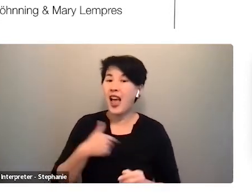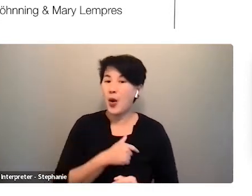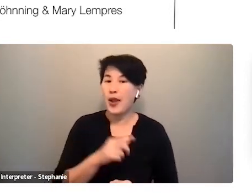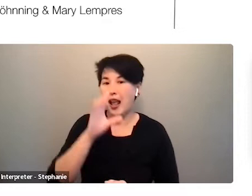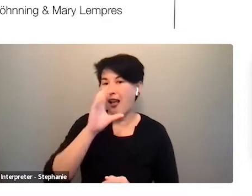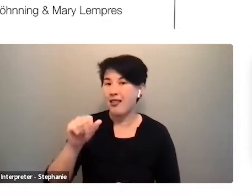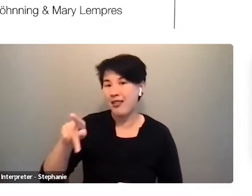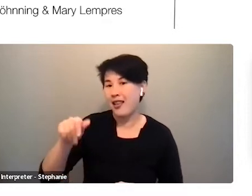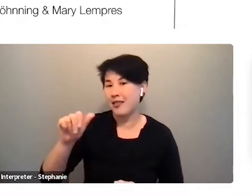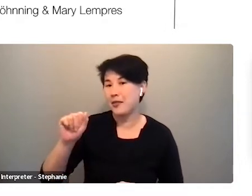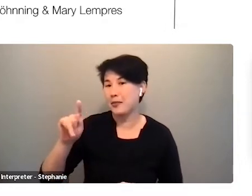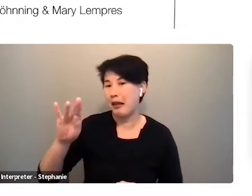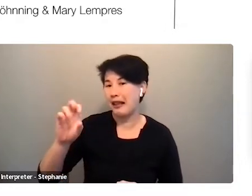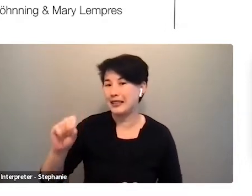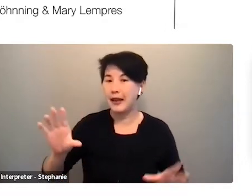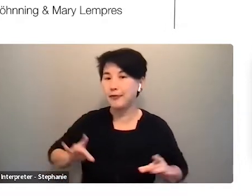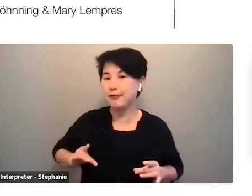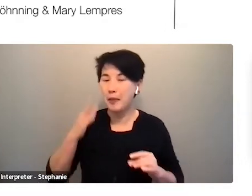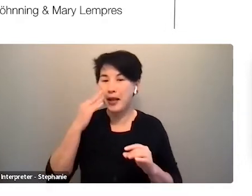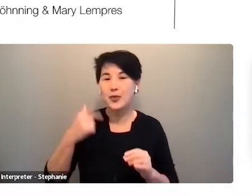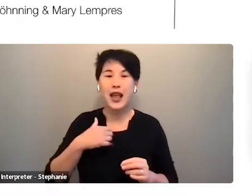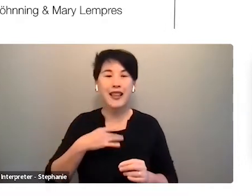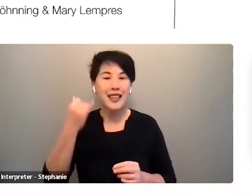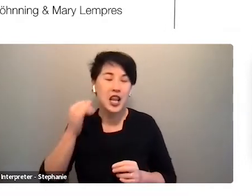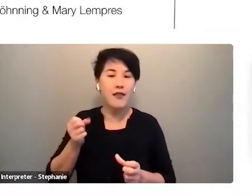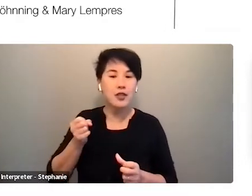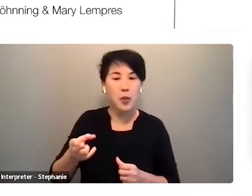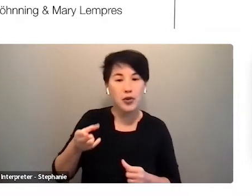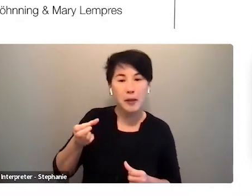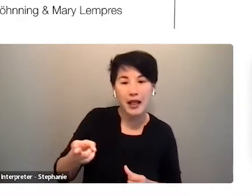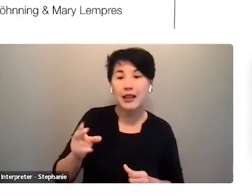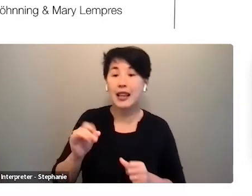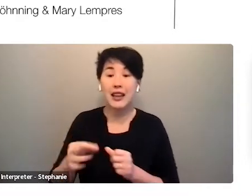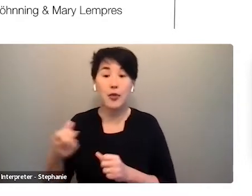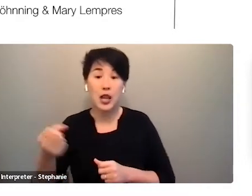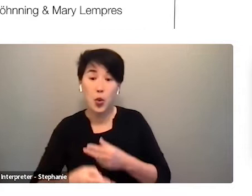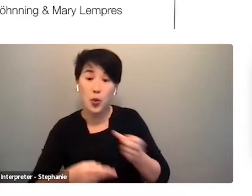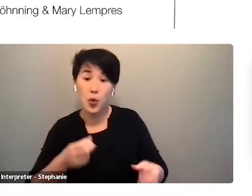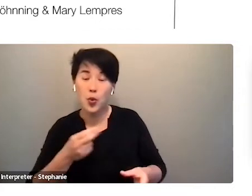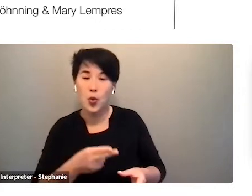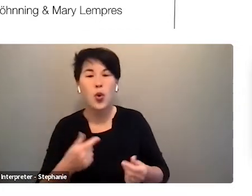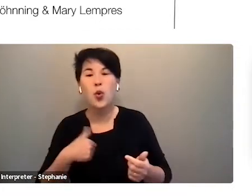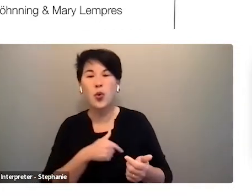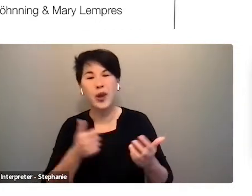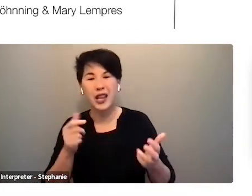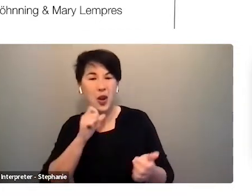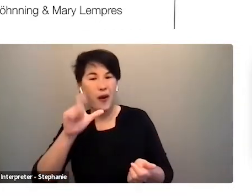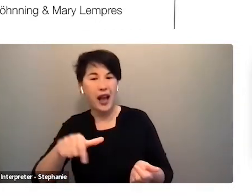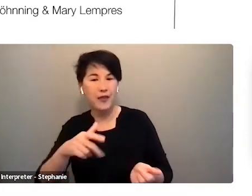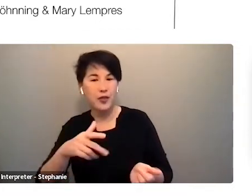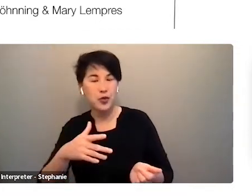again, just to explore this idea of disposability and thinking about whether disposability can be something that we don't have to